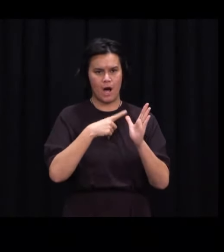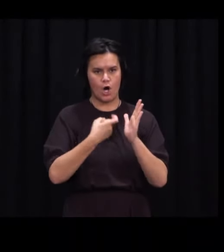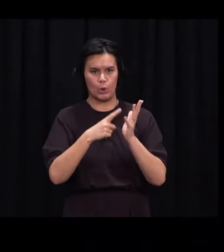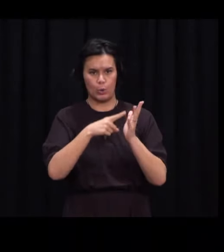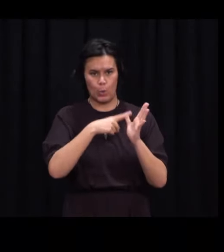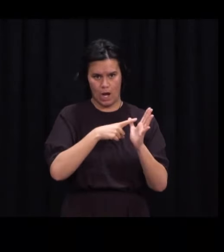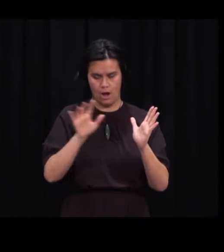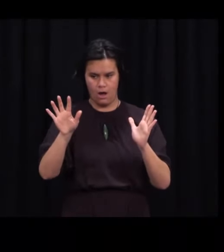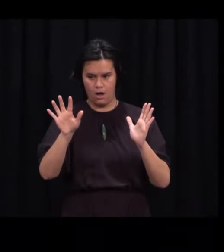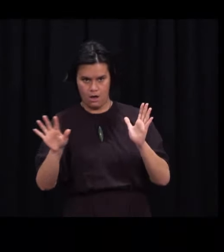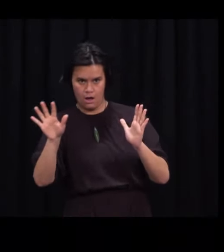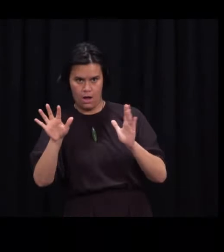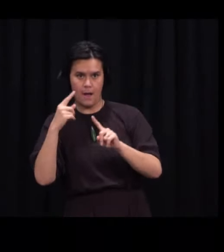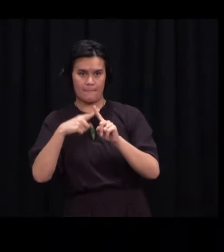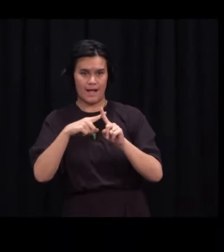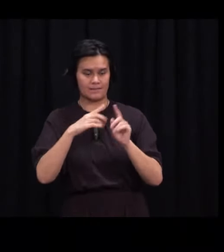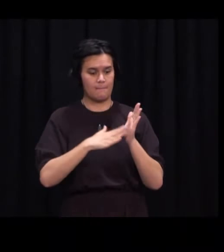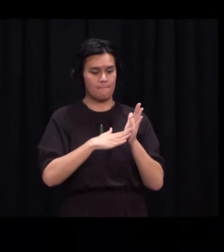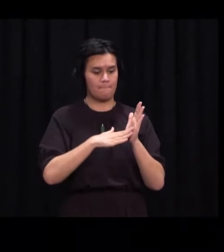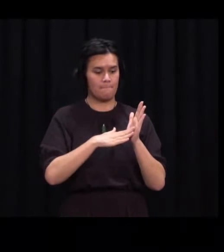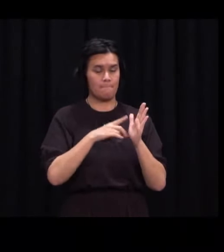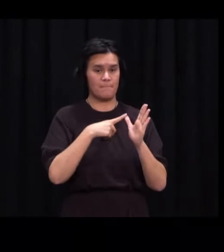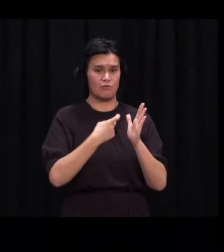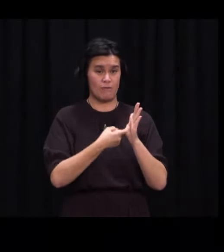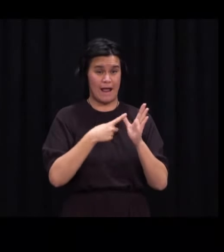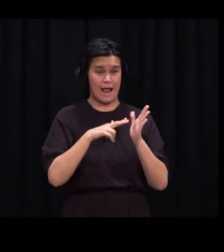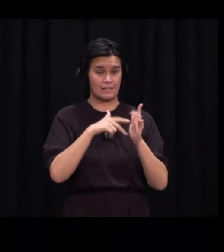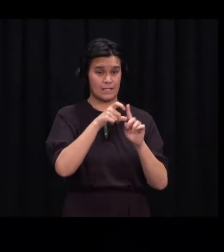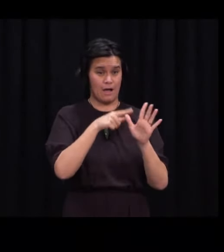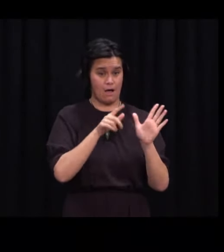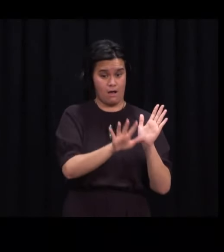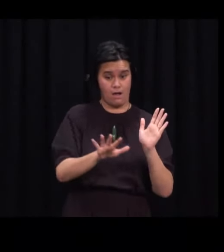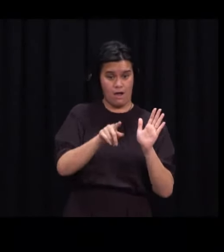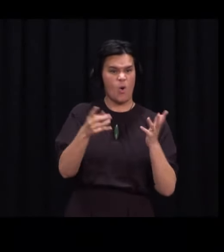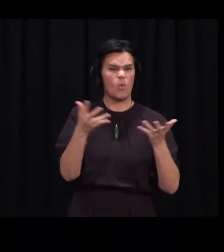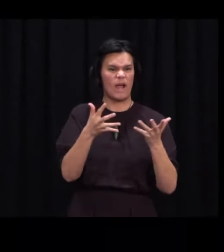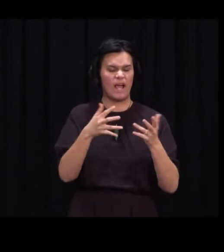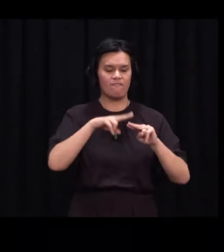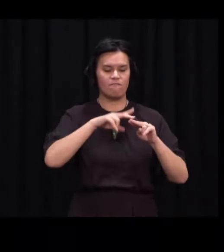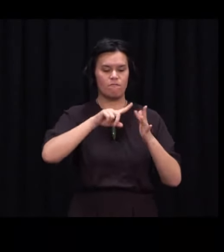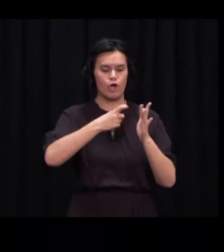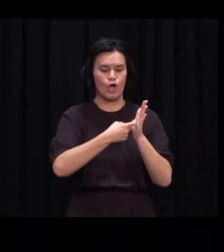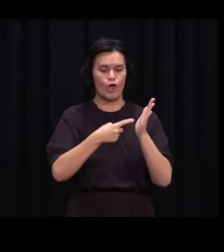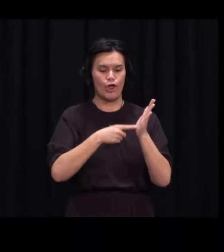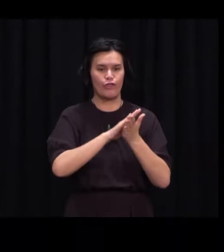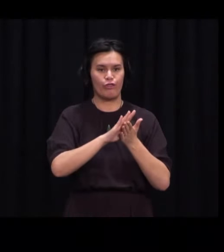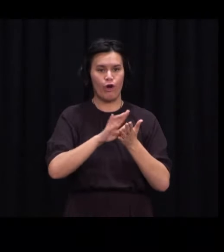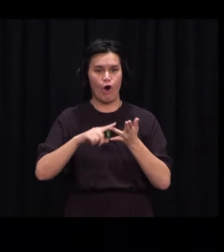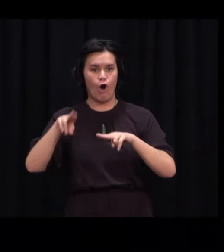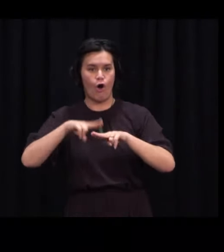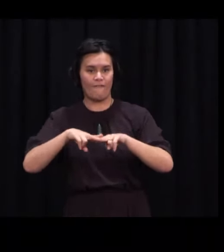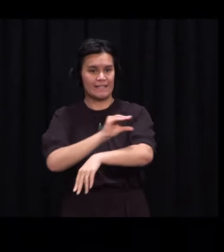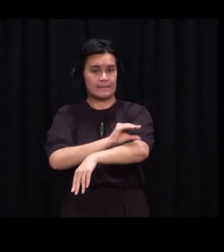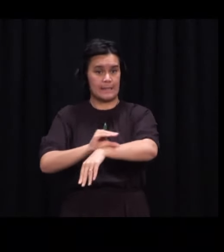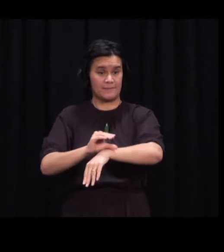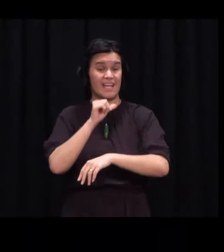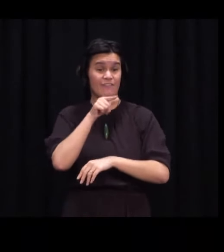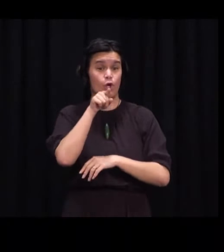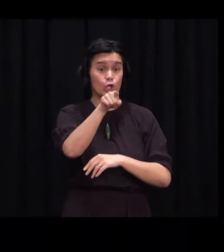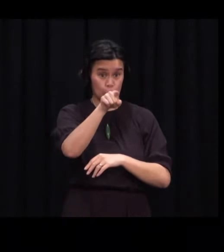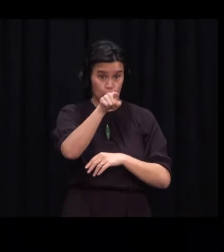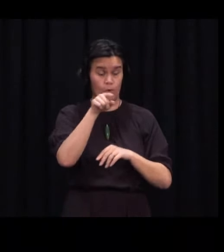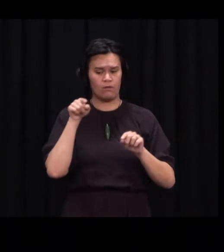of Miranda on the Firth of Thames. And so people who live north of those roads are